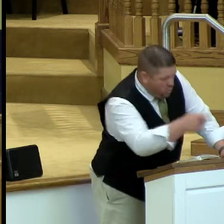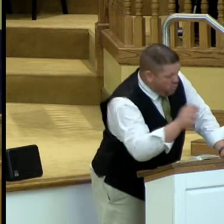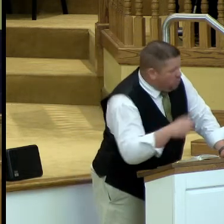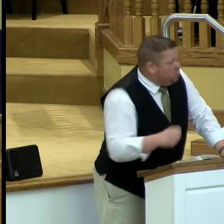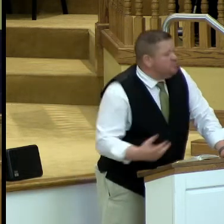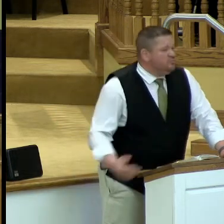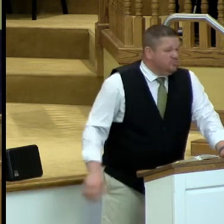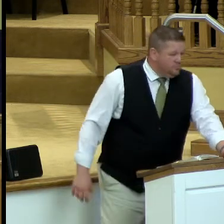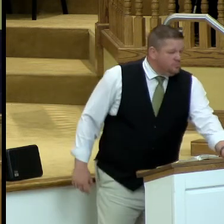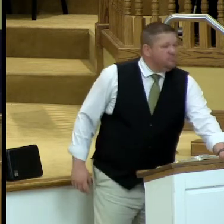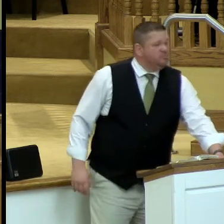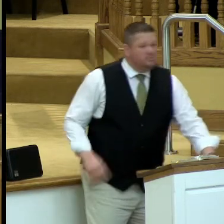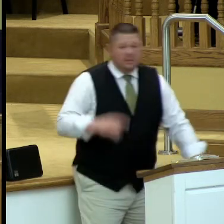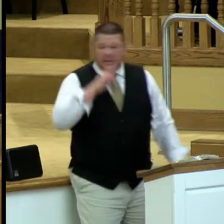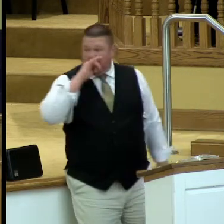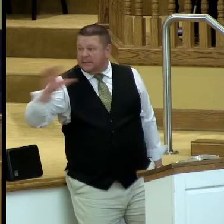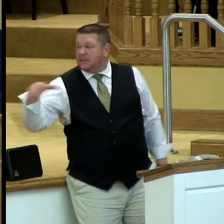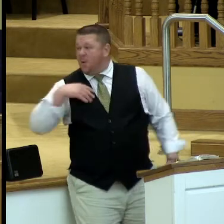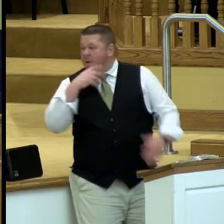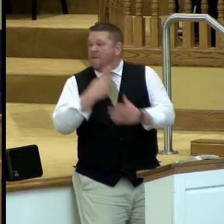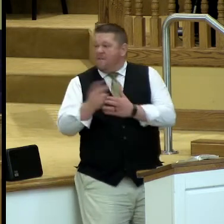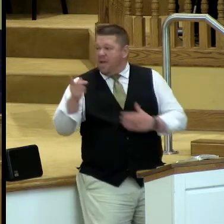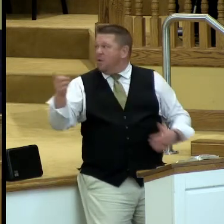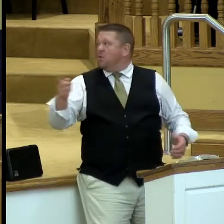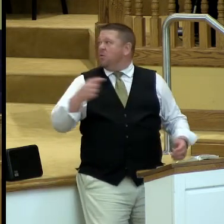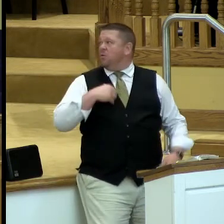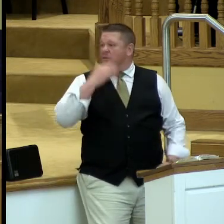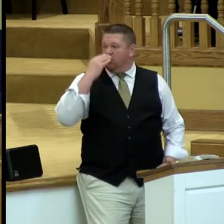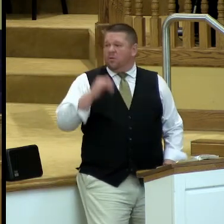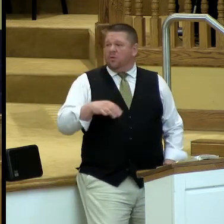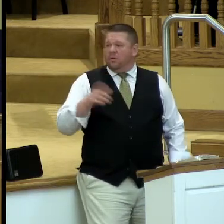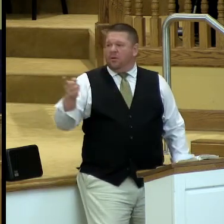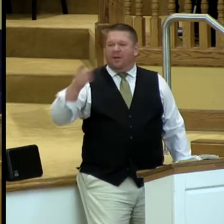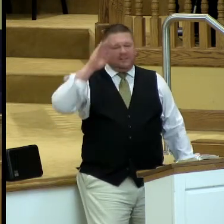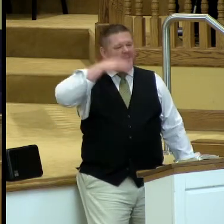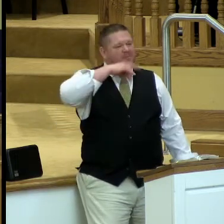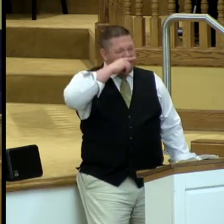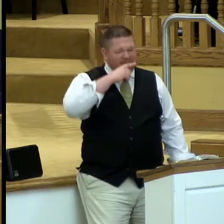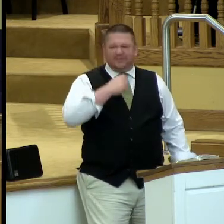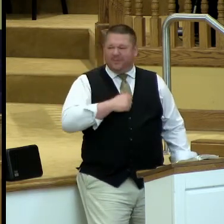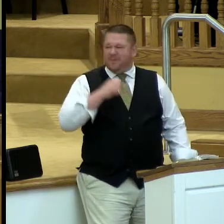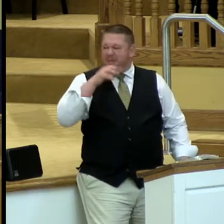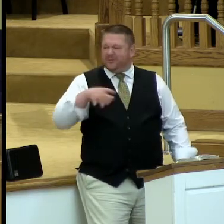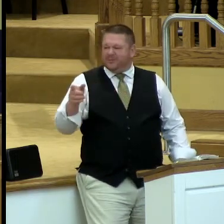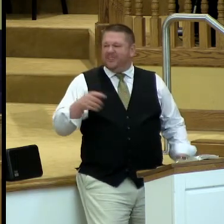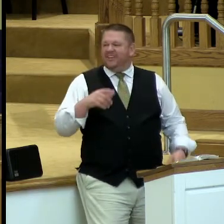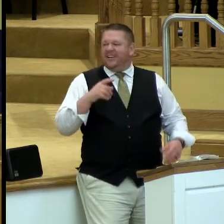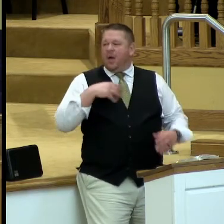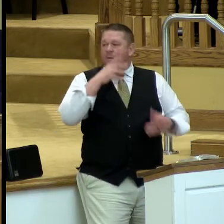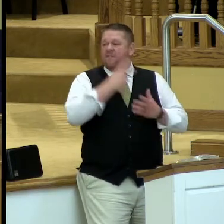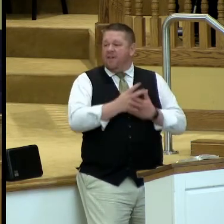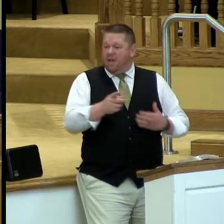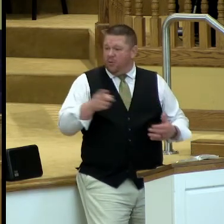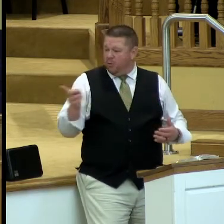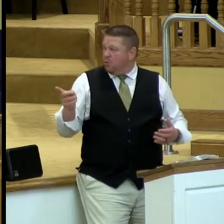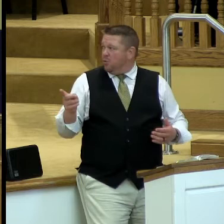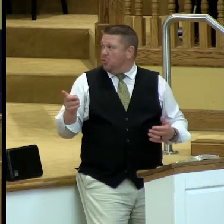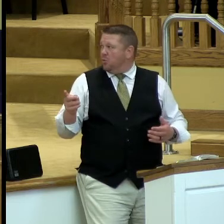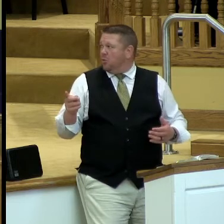you. Kids, I will fail you. Bless you, that was gross. I will fail you.